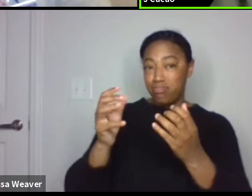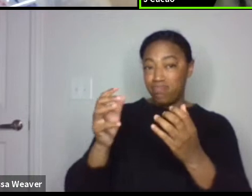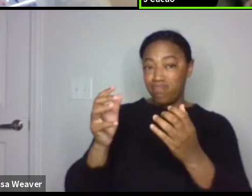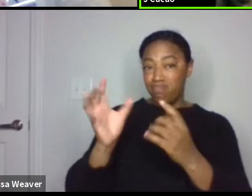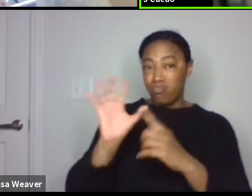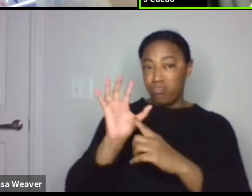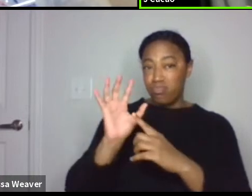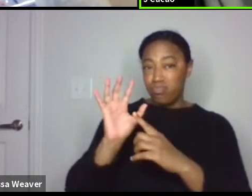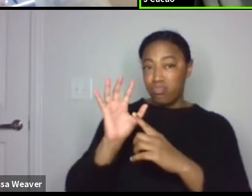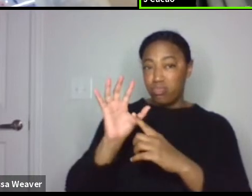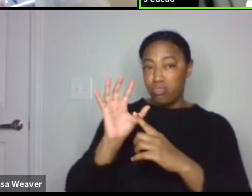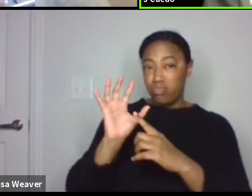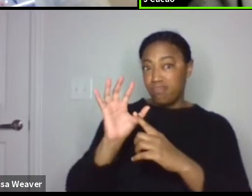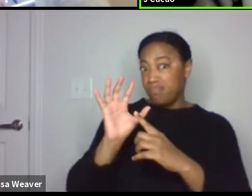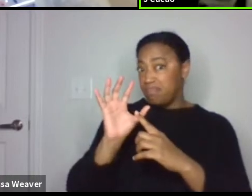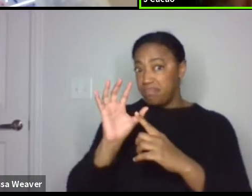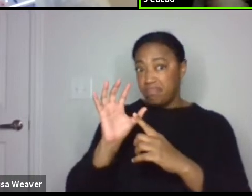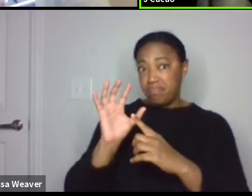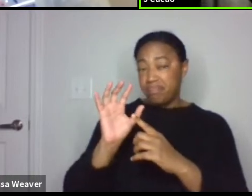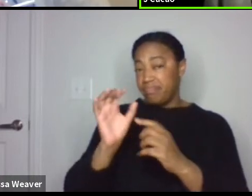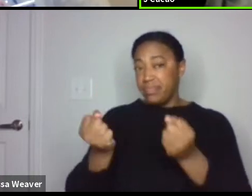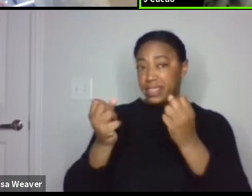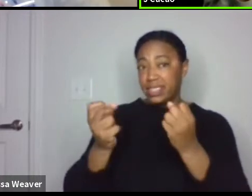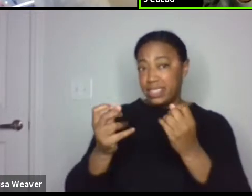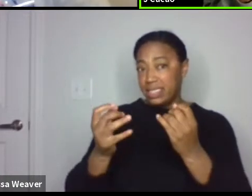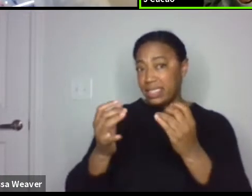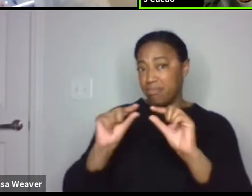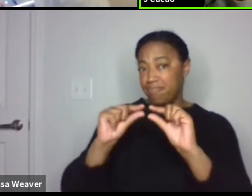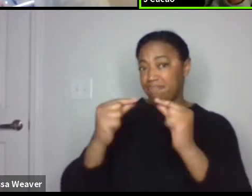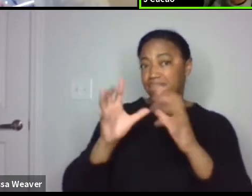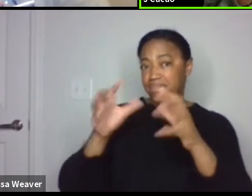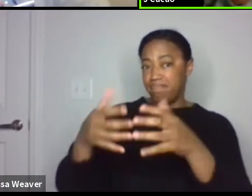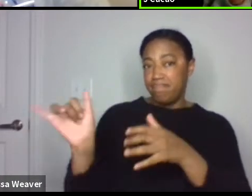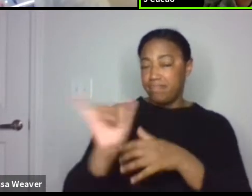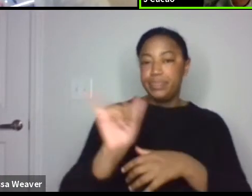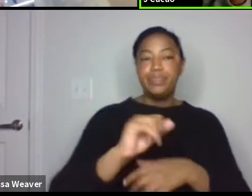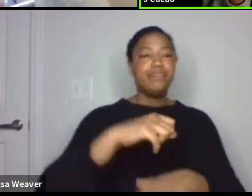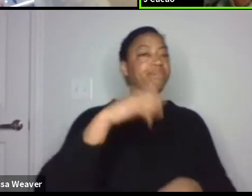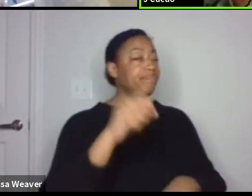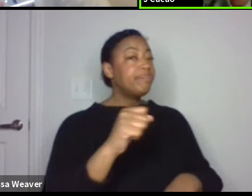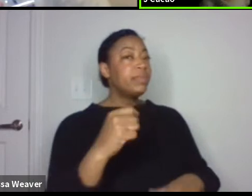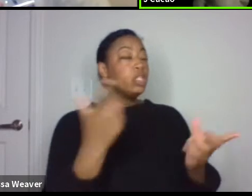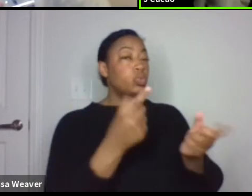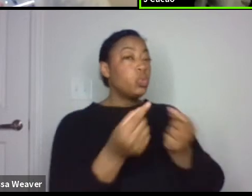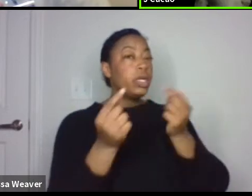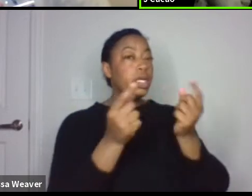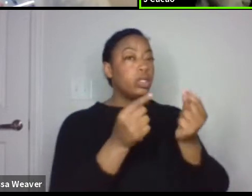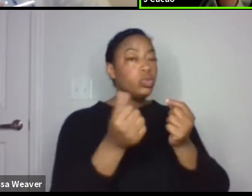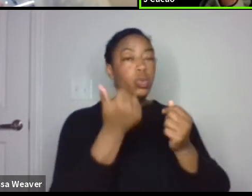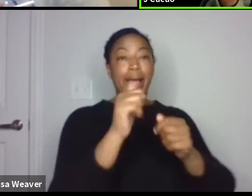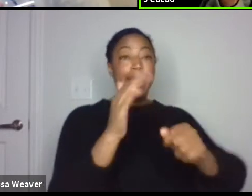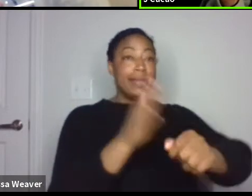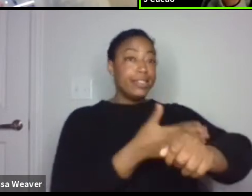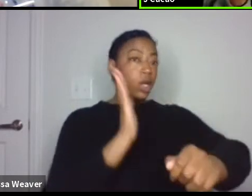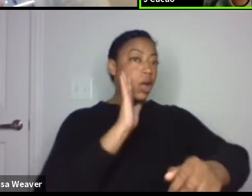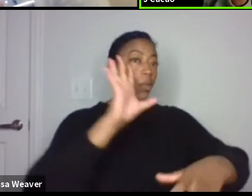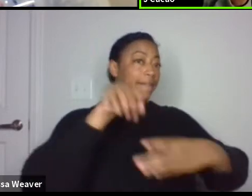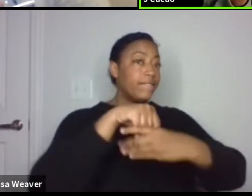mean that's what I do. You know what I mean? Pretty much any or every song I'm gonna do, I'm gonna